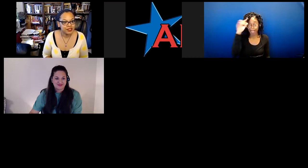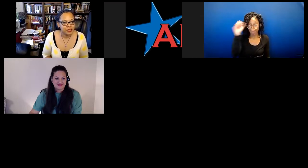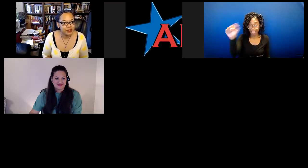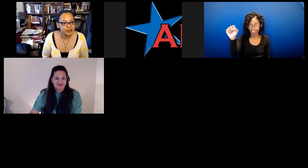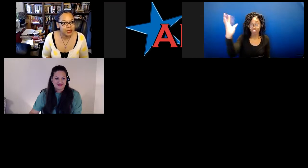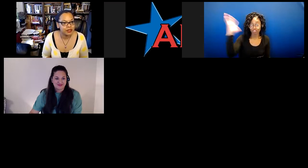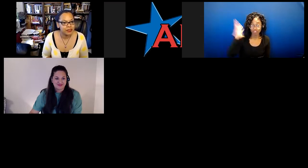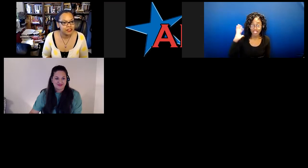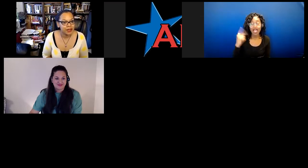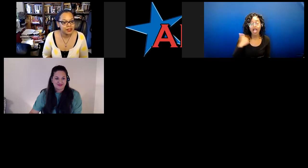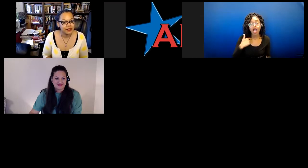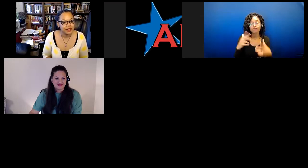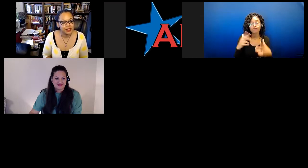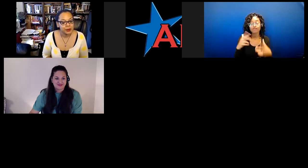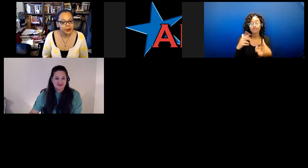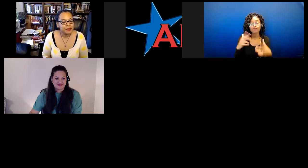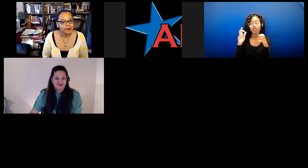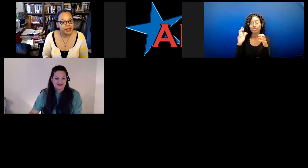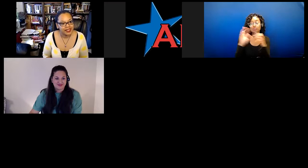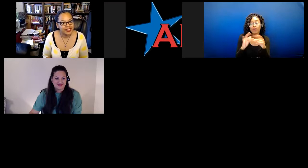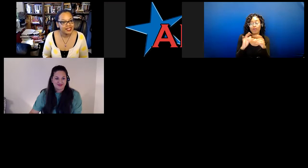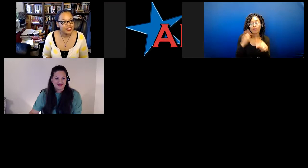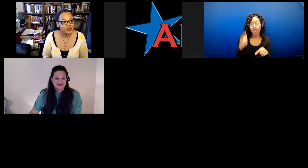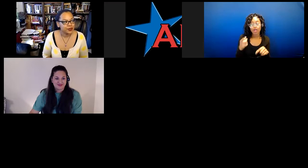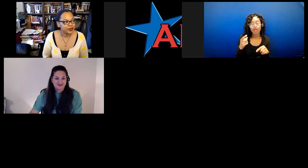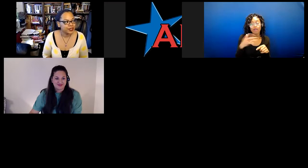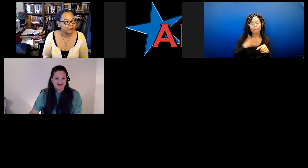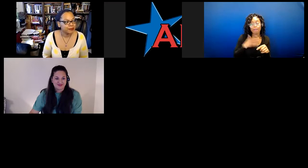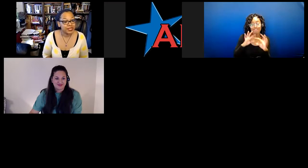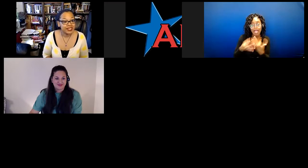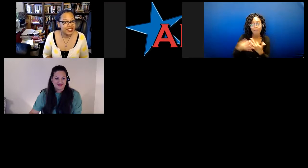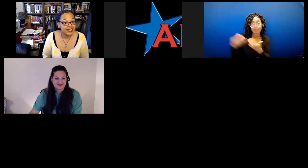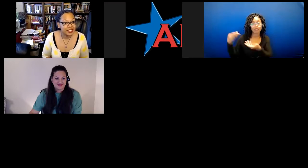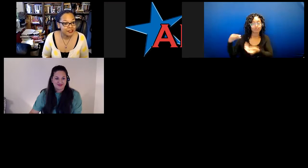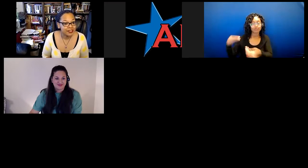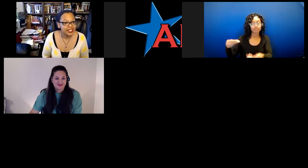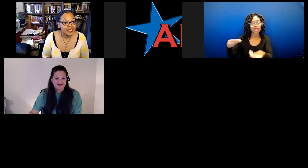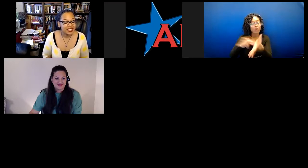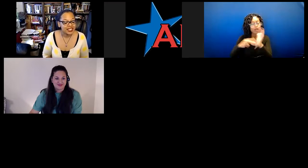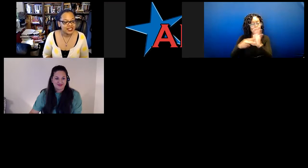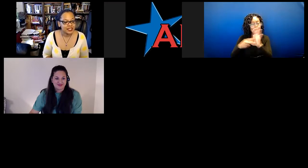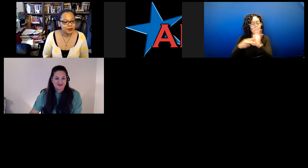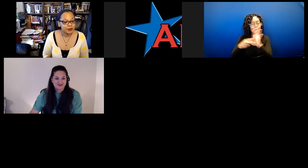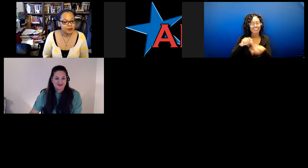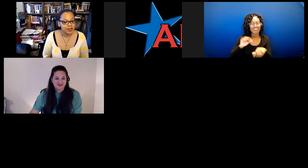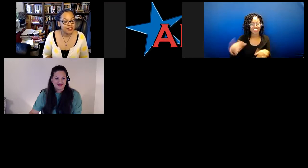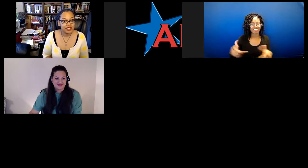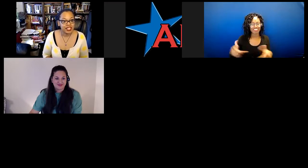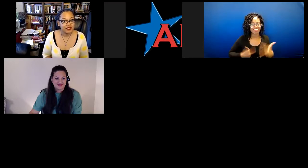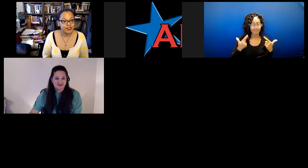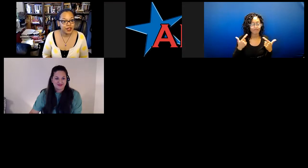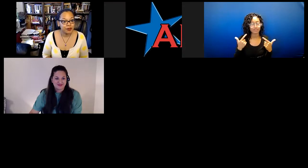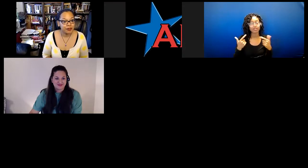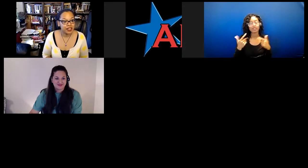just from her, but from people in my family around what it meant to be in that life. And